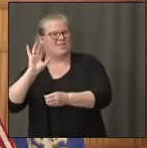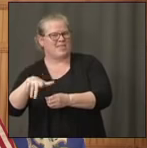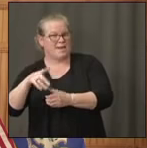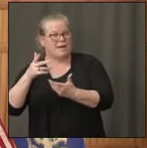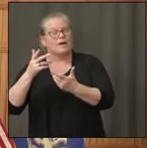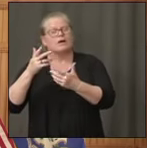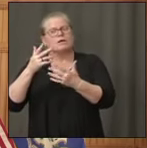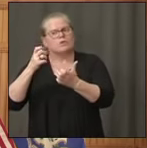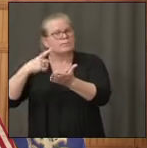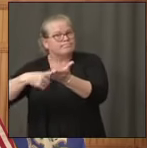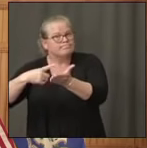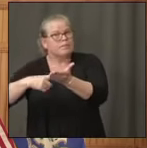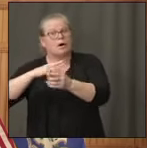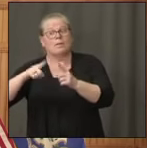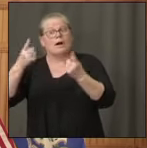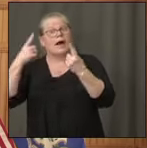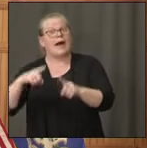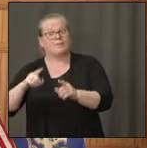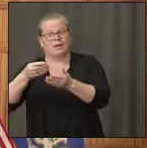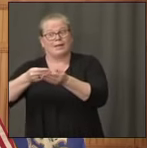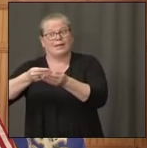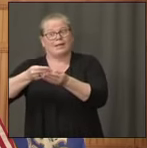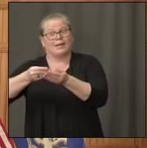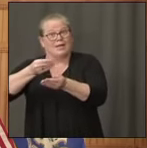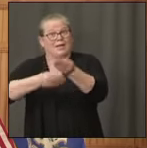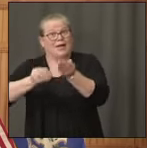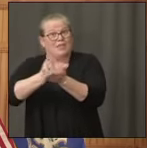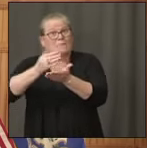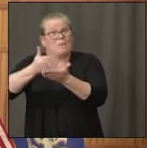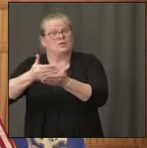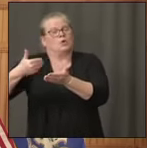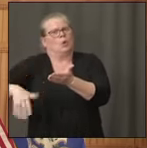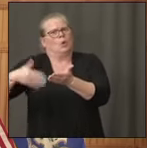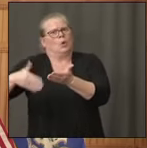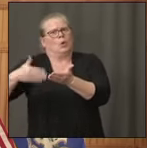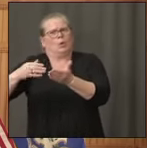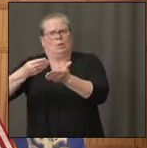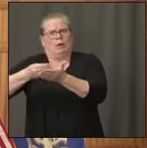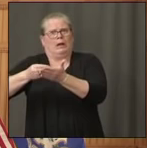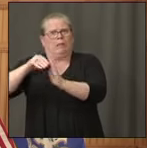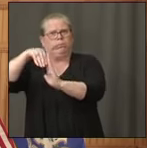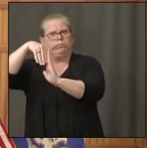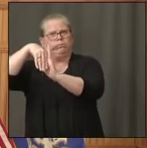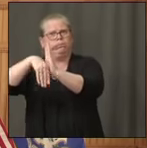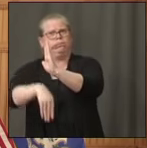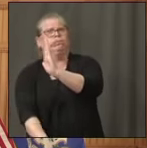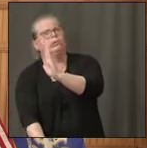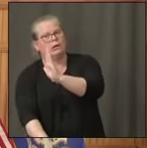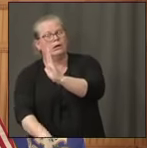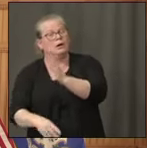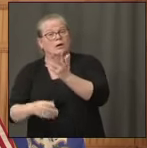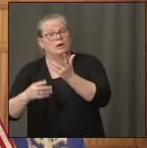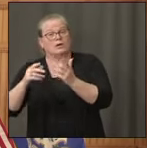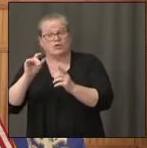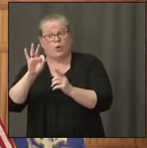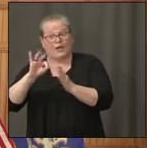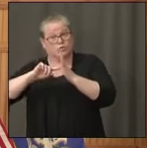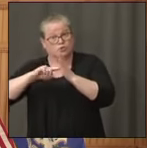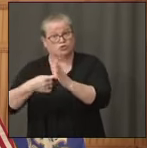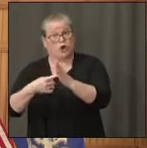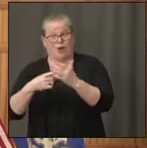And I'm curious, quite frankly, if you think that it has the potential to get even worse if we start launching programs